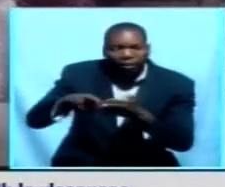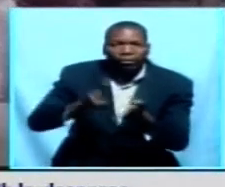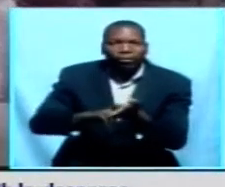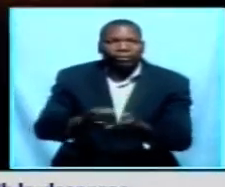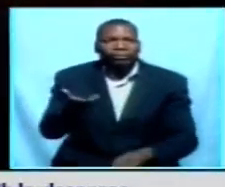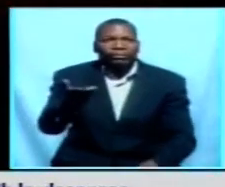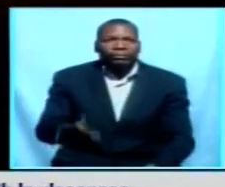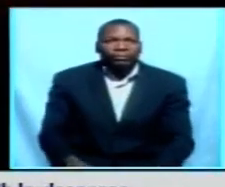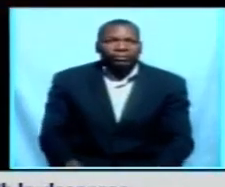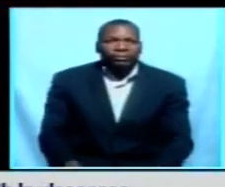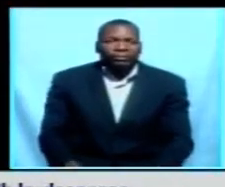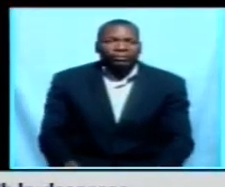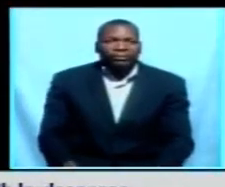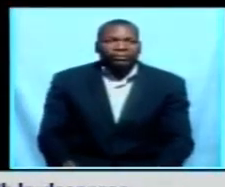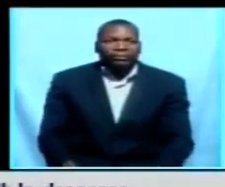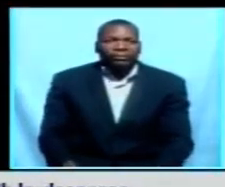reports.